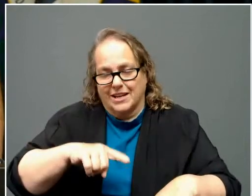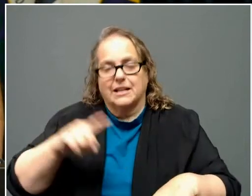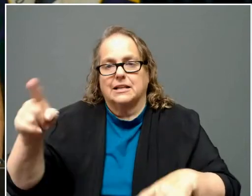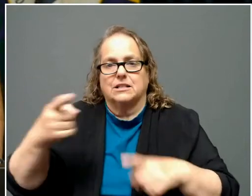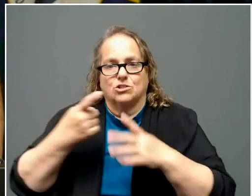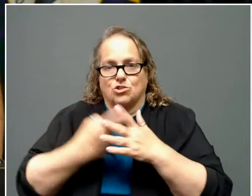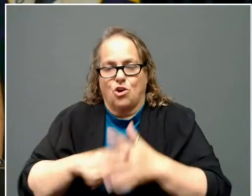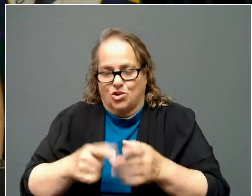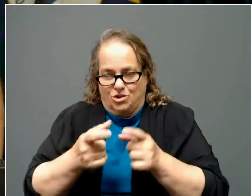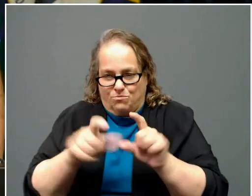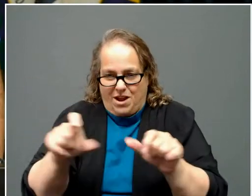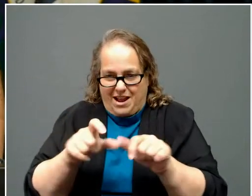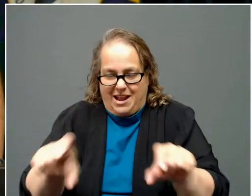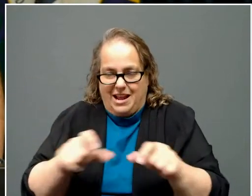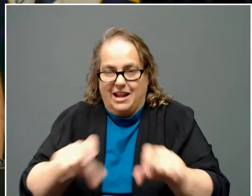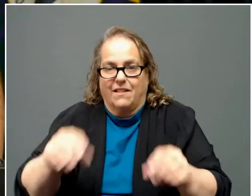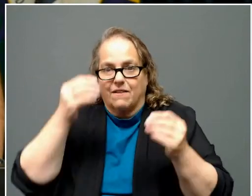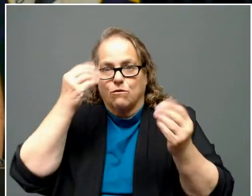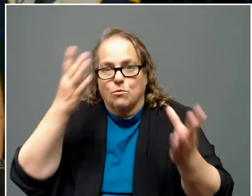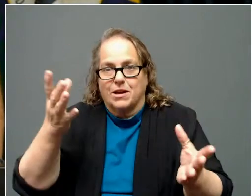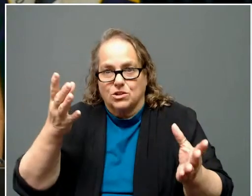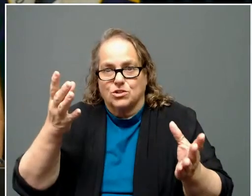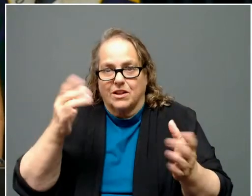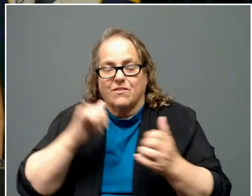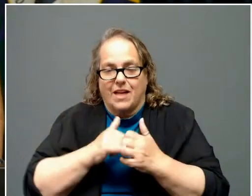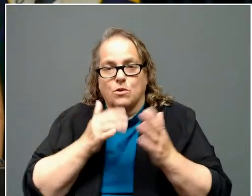information in that way.